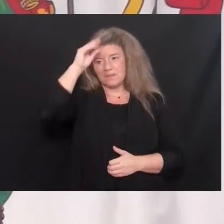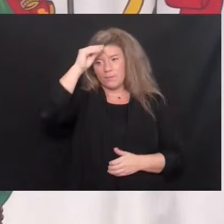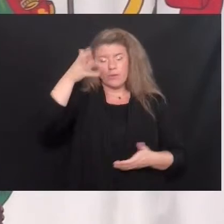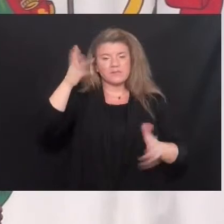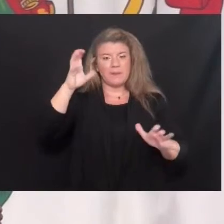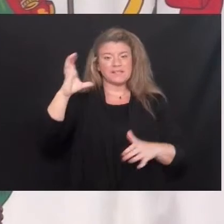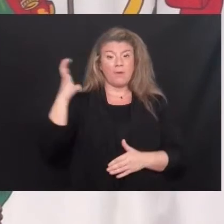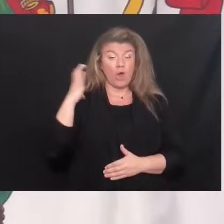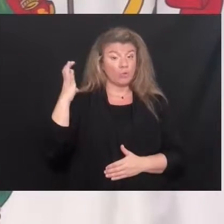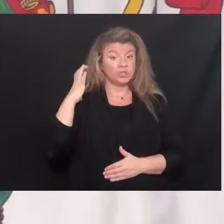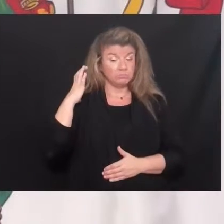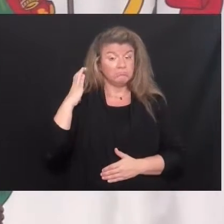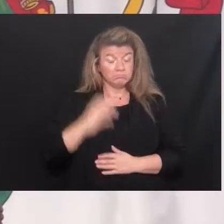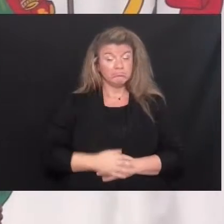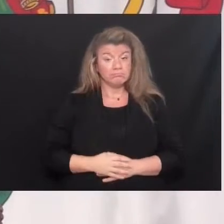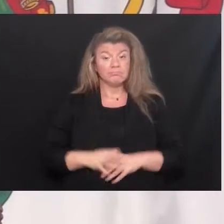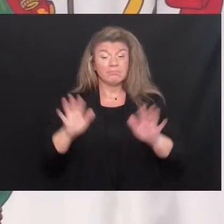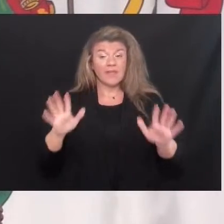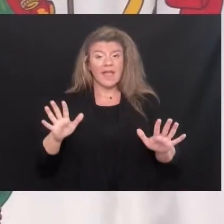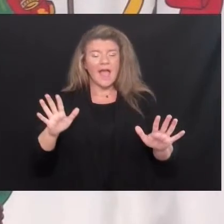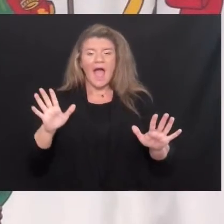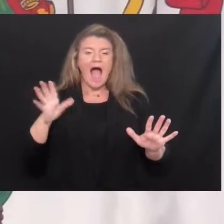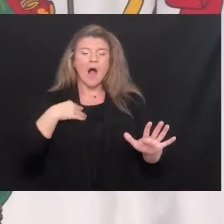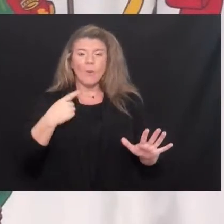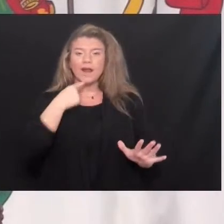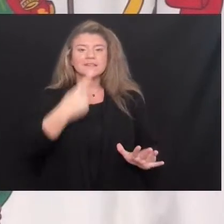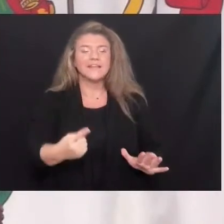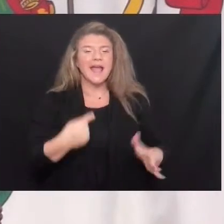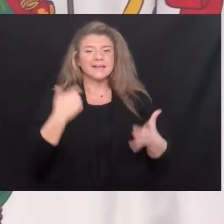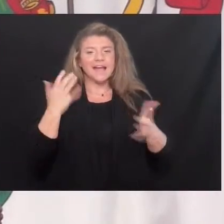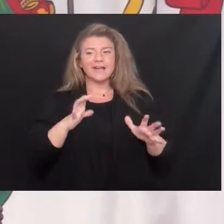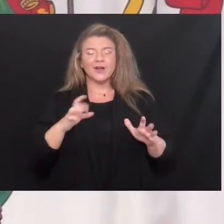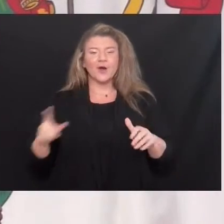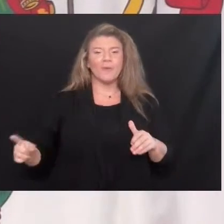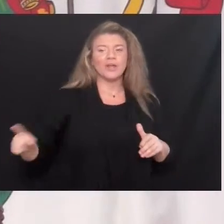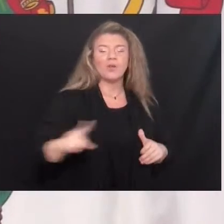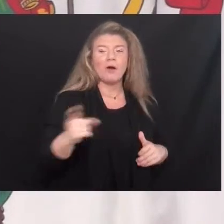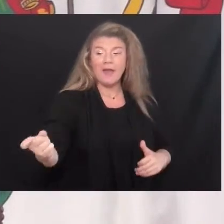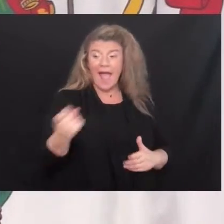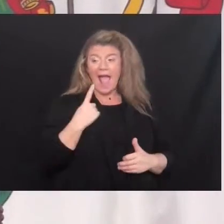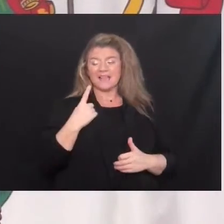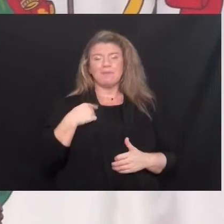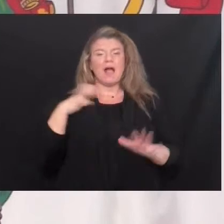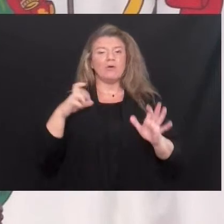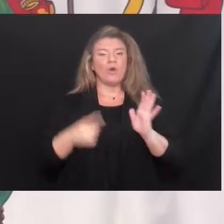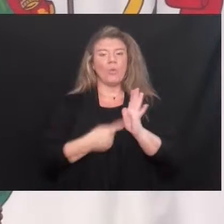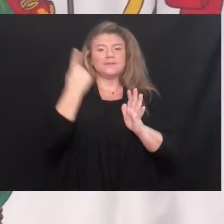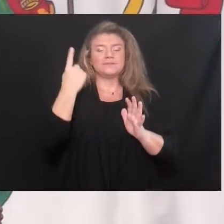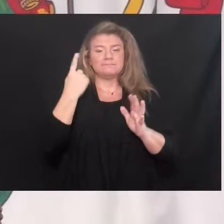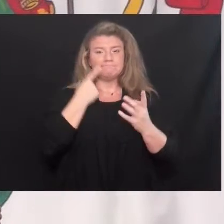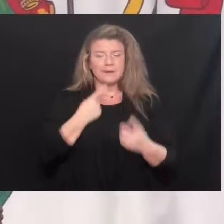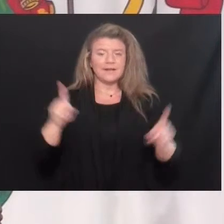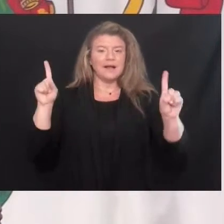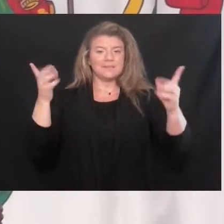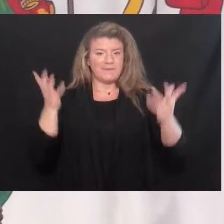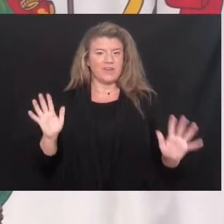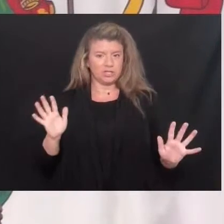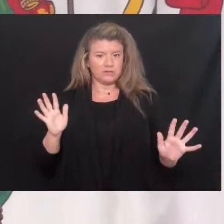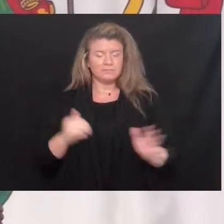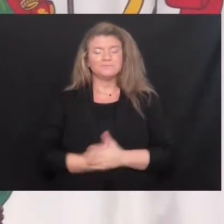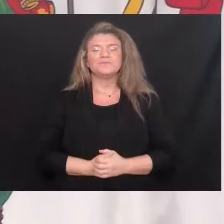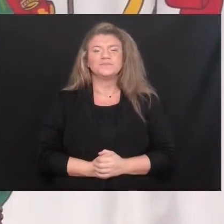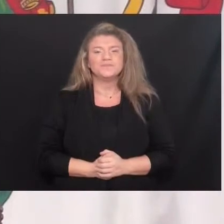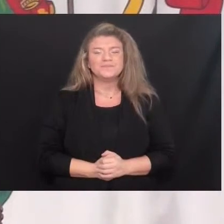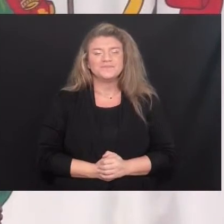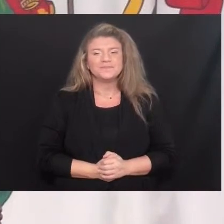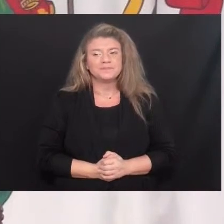And I want to address this because I know I have a bunch of questions and everything, and I want to just do it really one time and get it over with, you